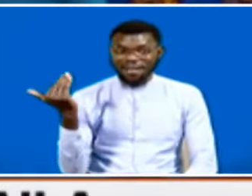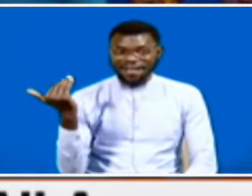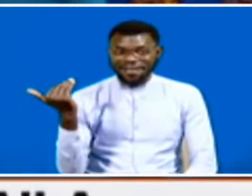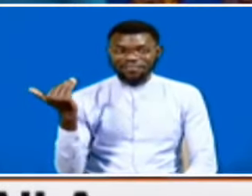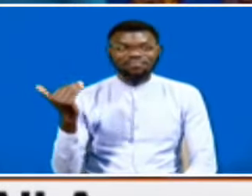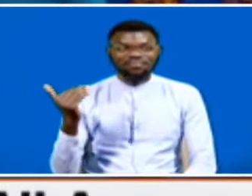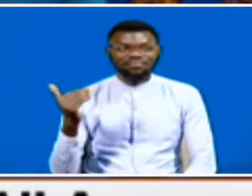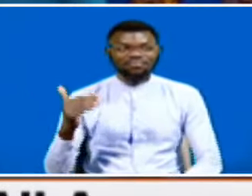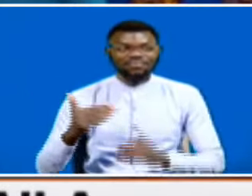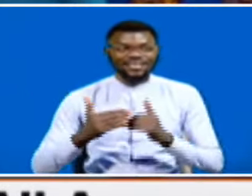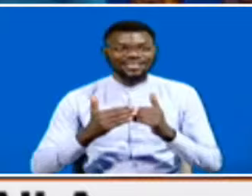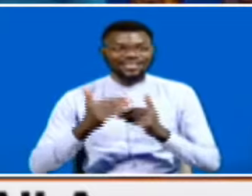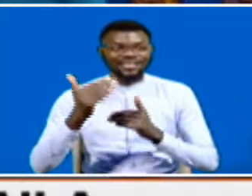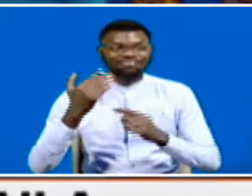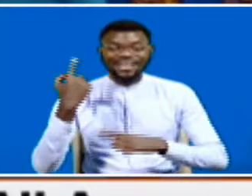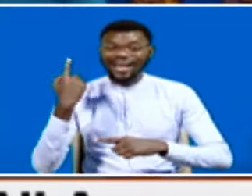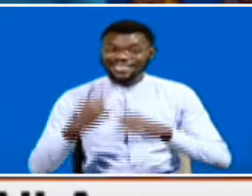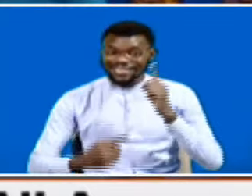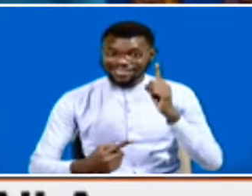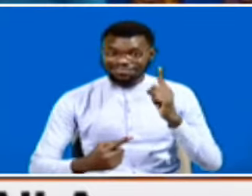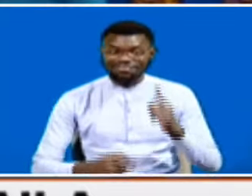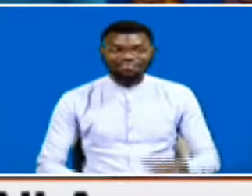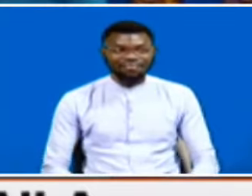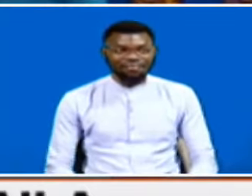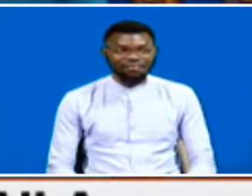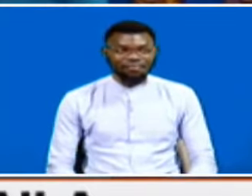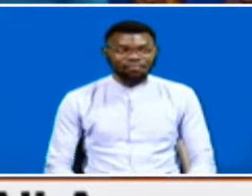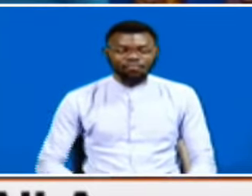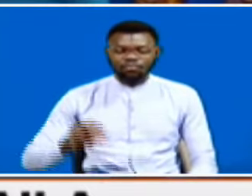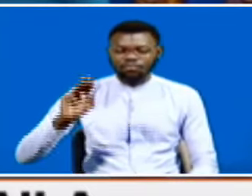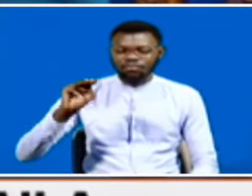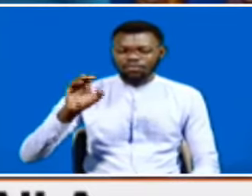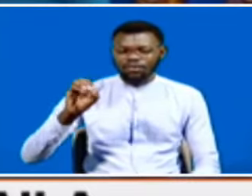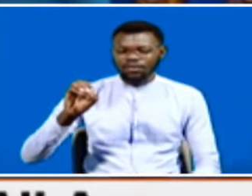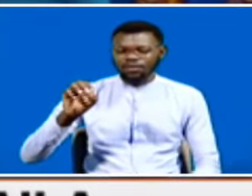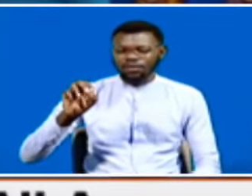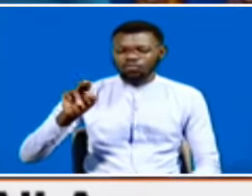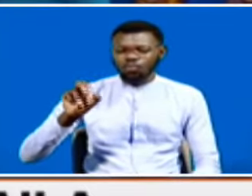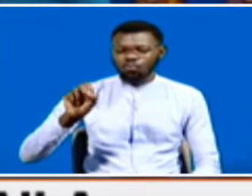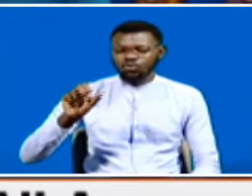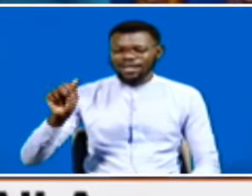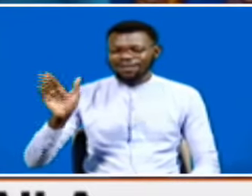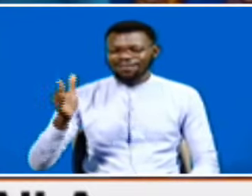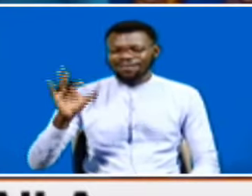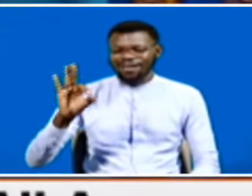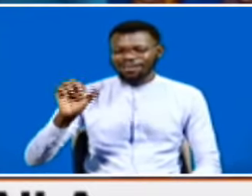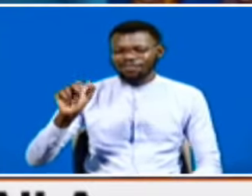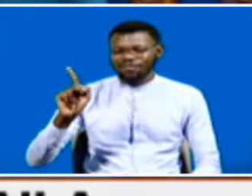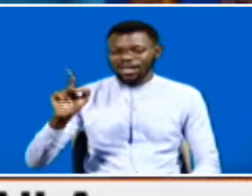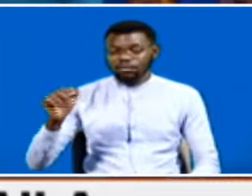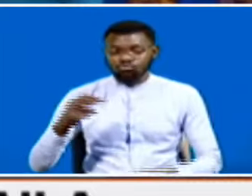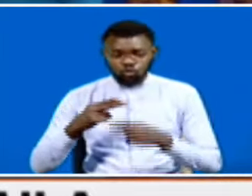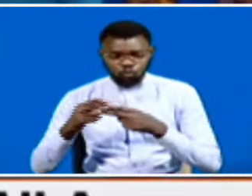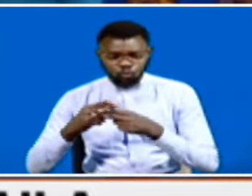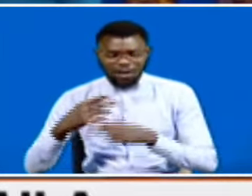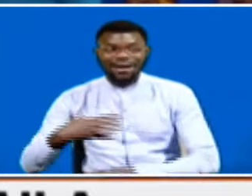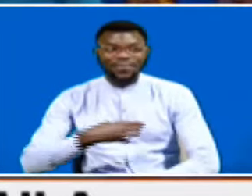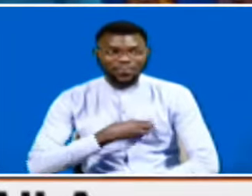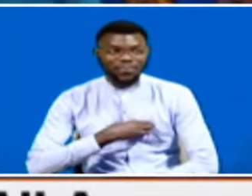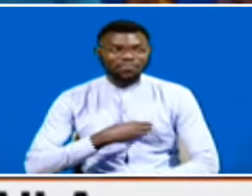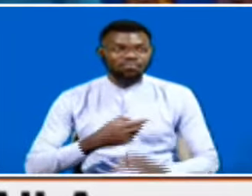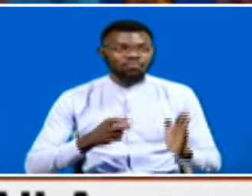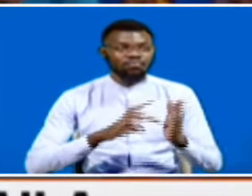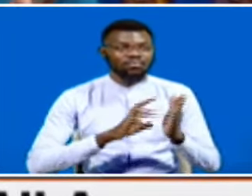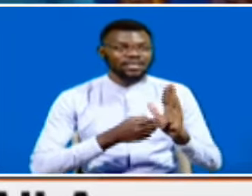next year as the term of Musa Faki, our current chair, comes to an end. It is going to be the